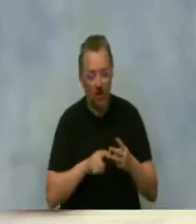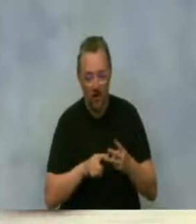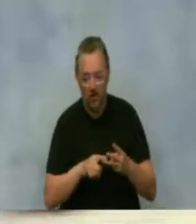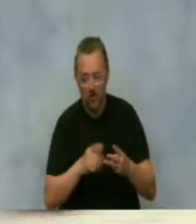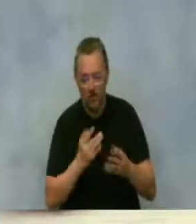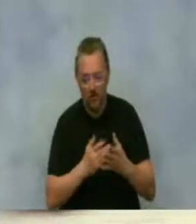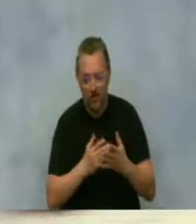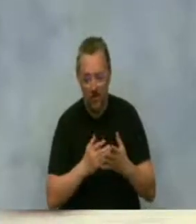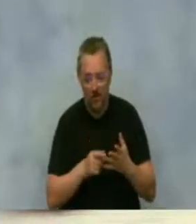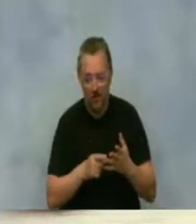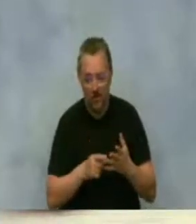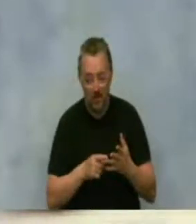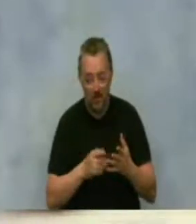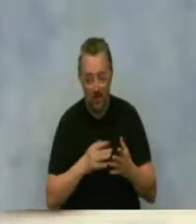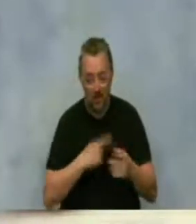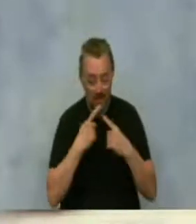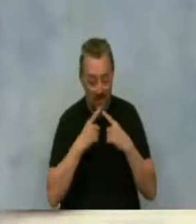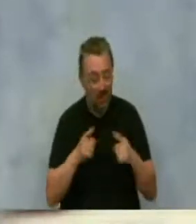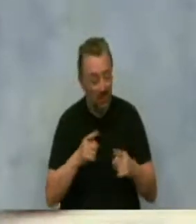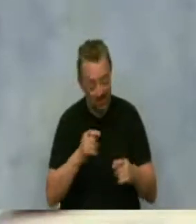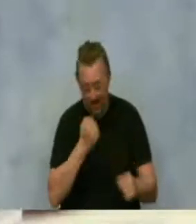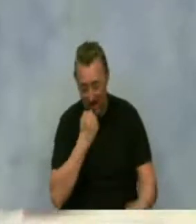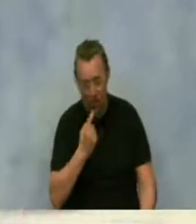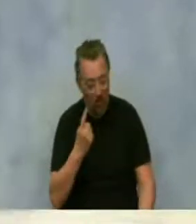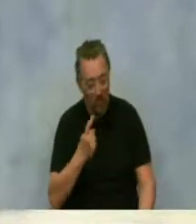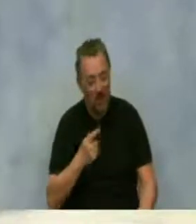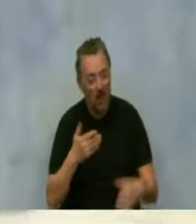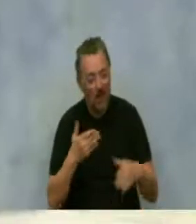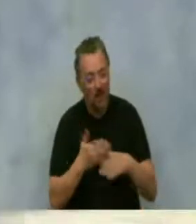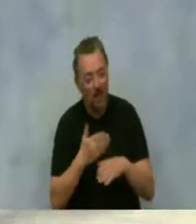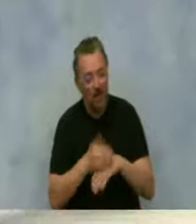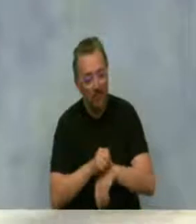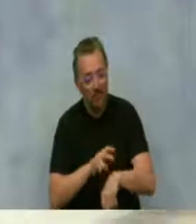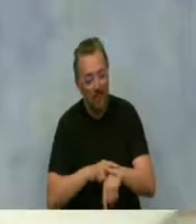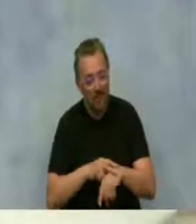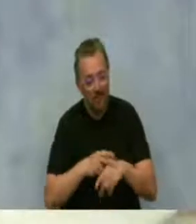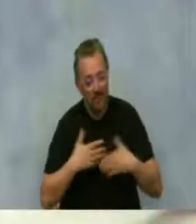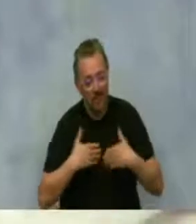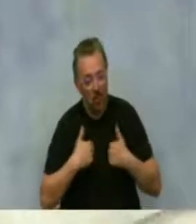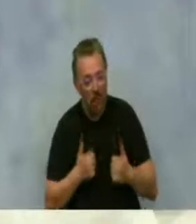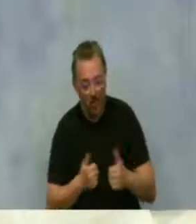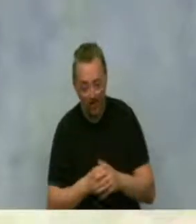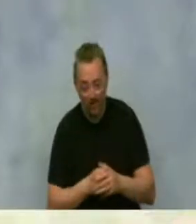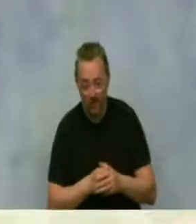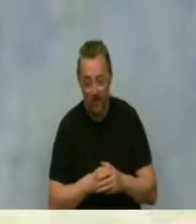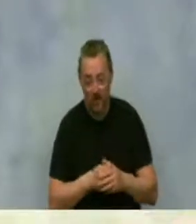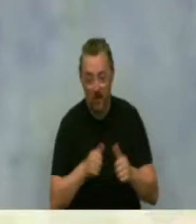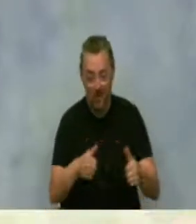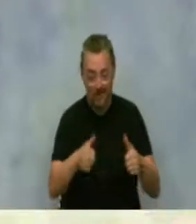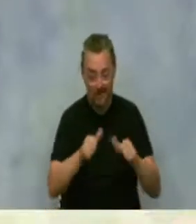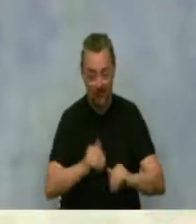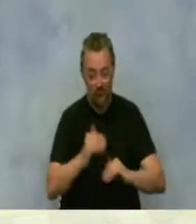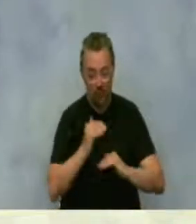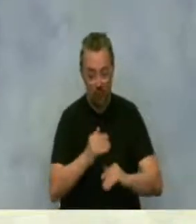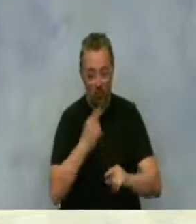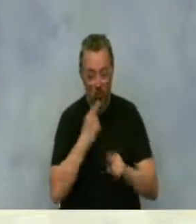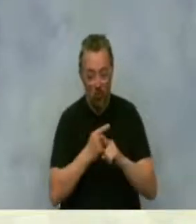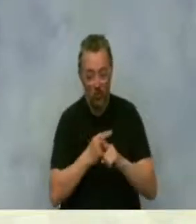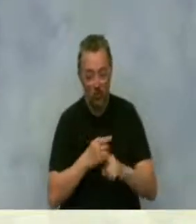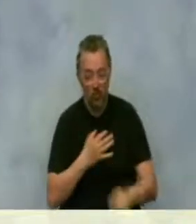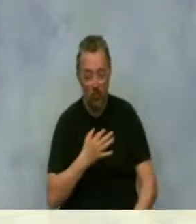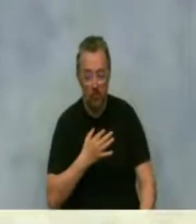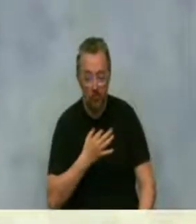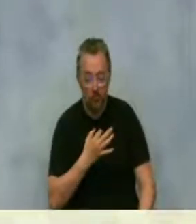just reaffirming that employee wellbeing. Section 6 of the report then highlights the risks,